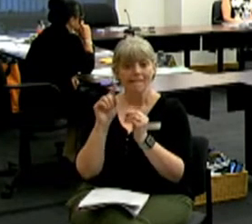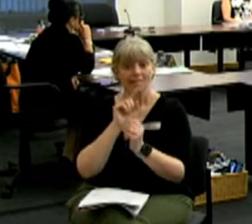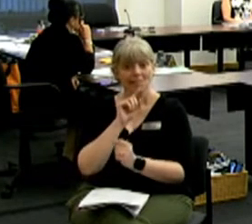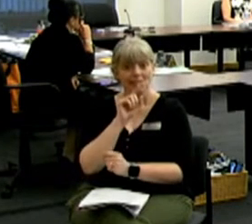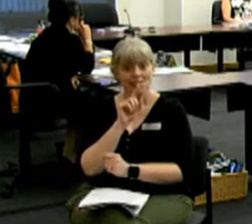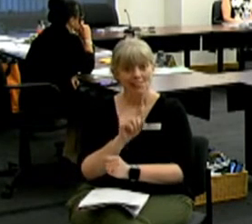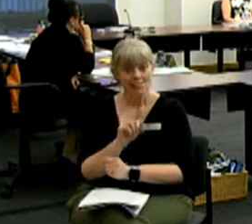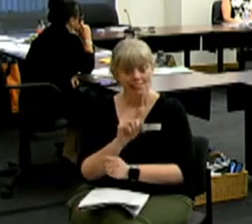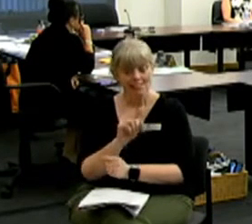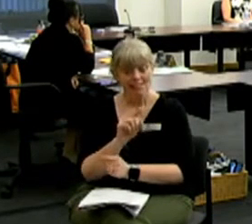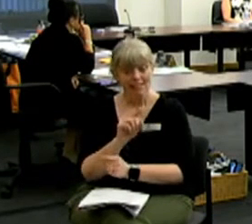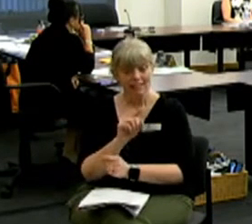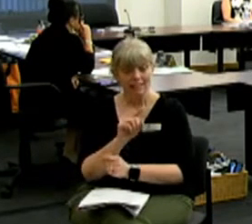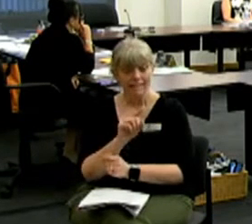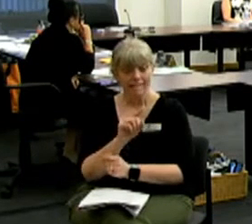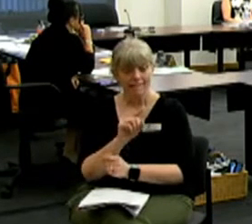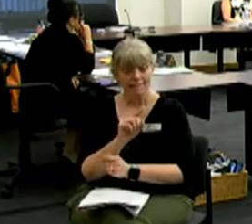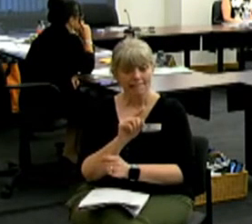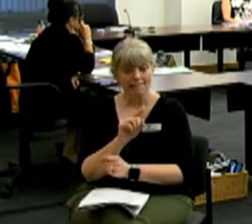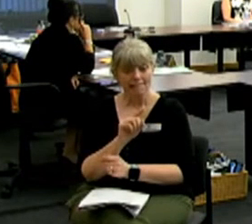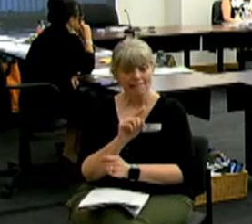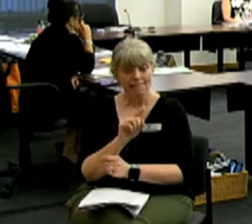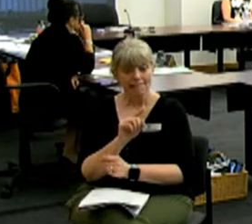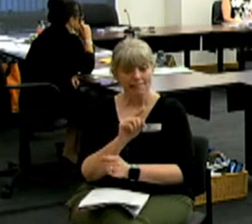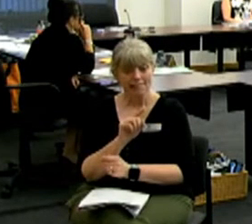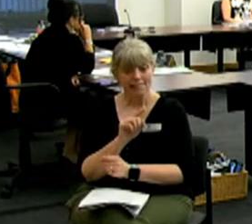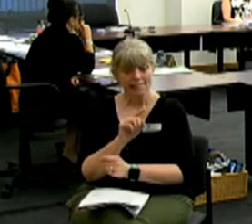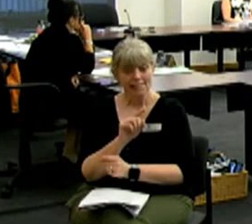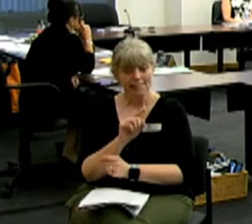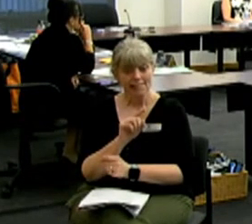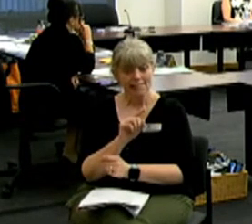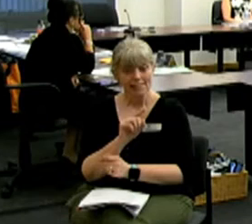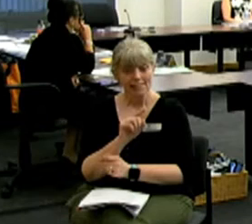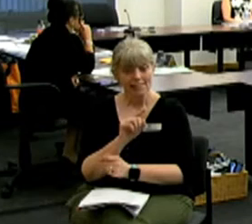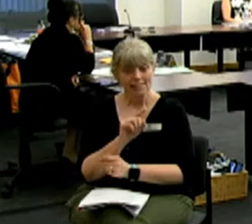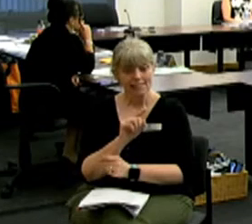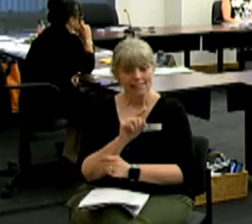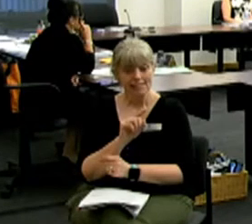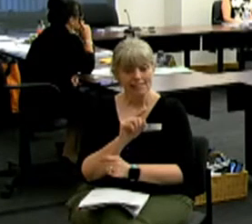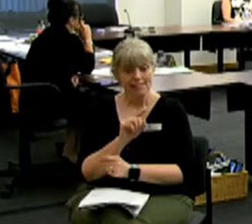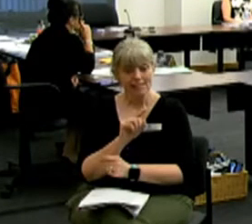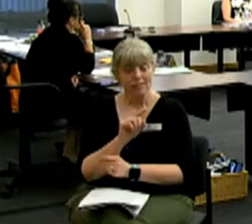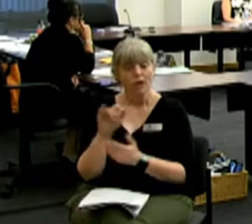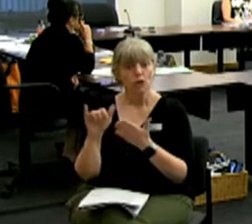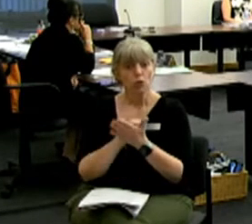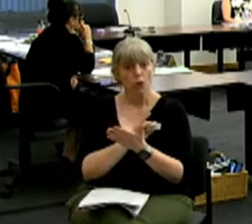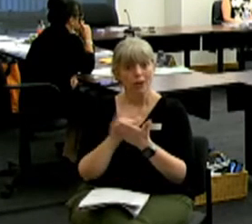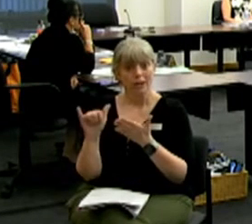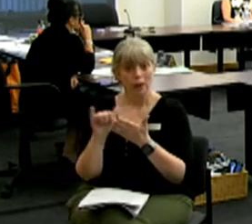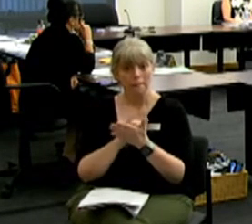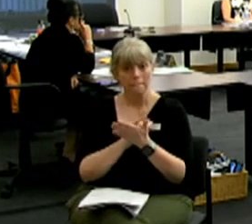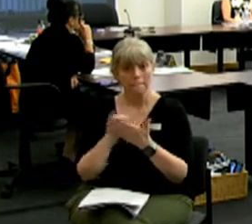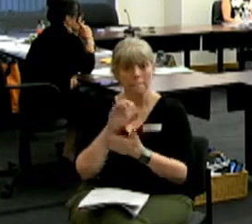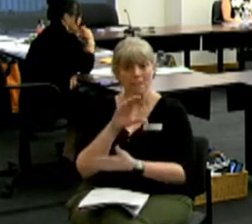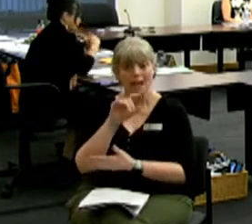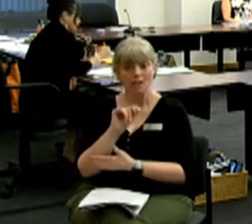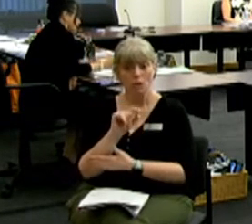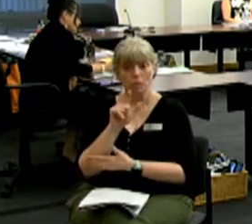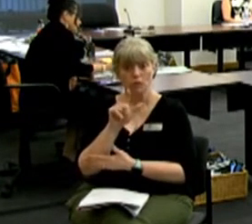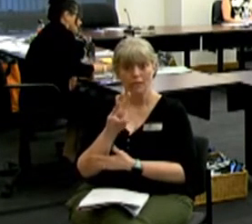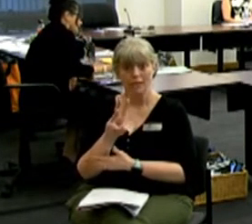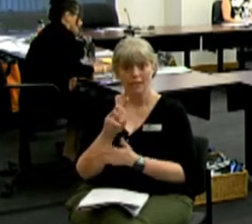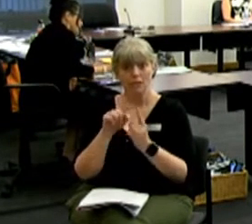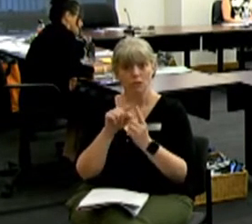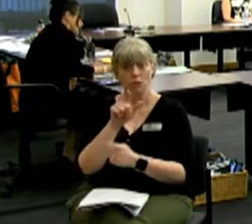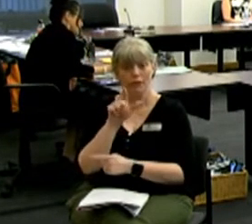is, with me, I have too many notes on this stuff. It's in New York, October 26th